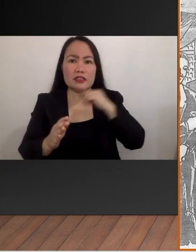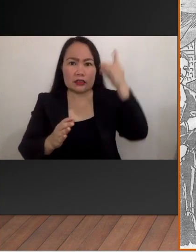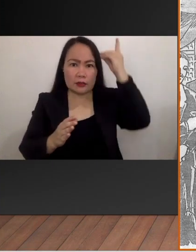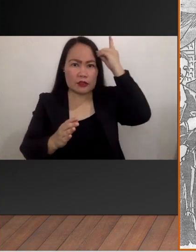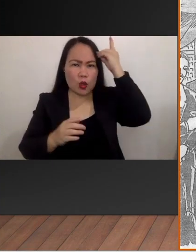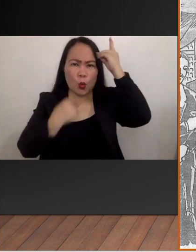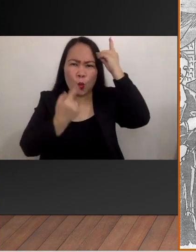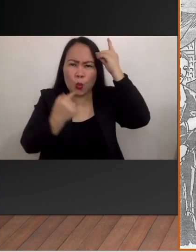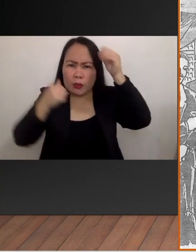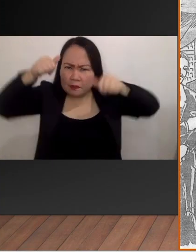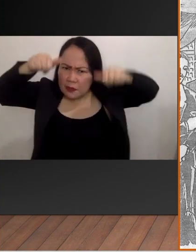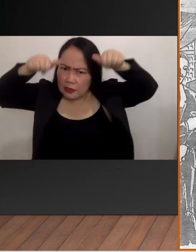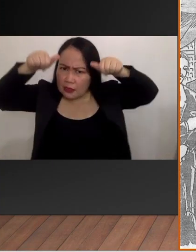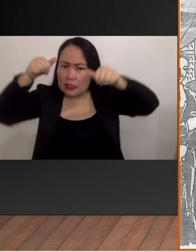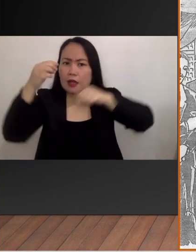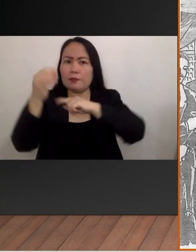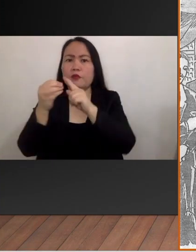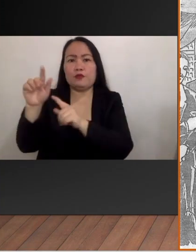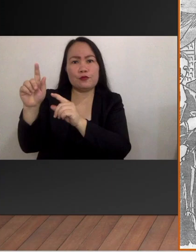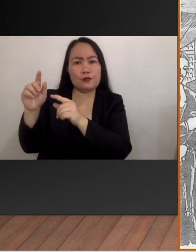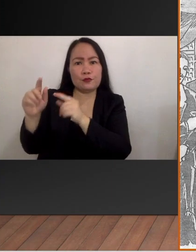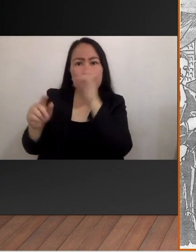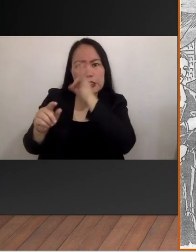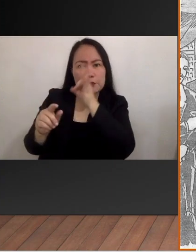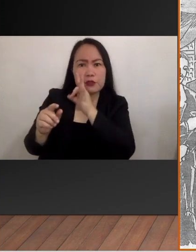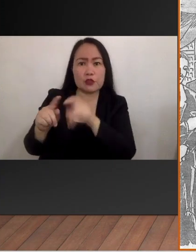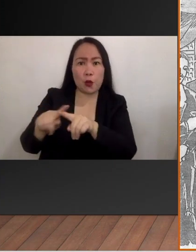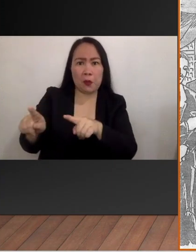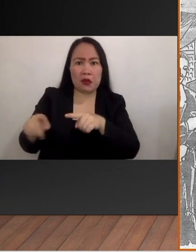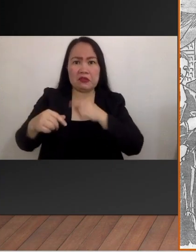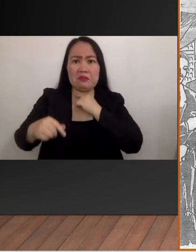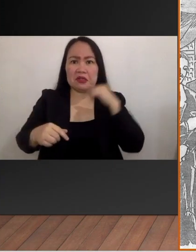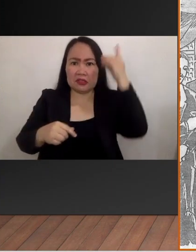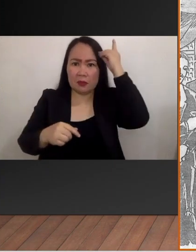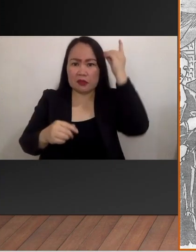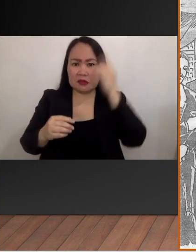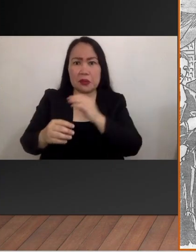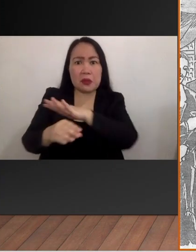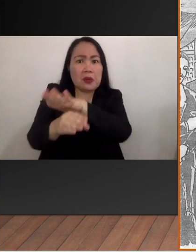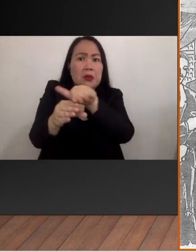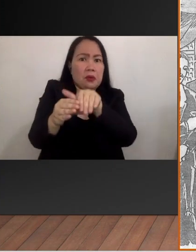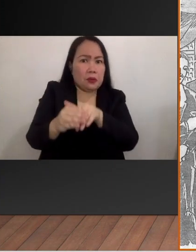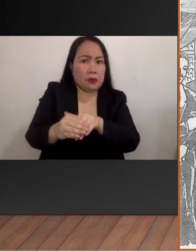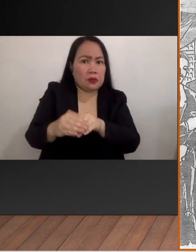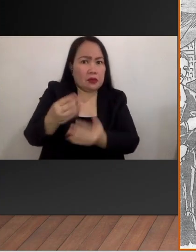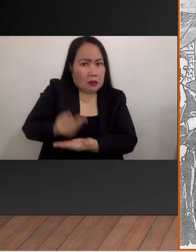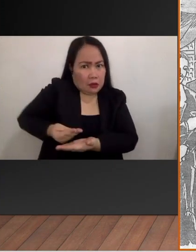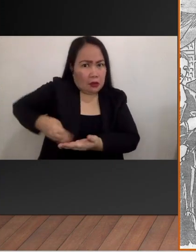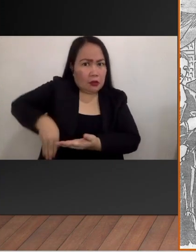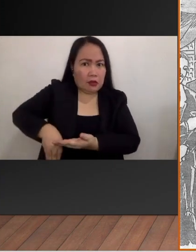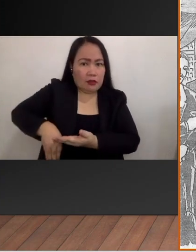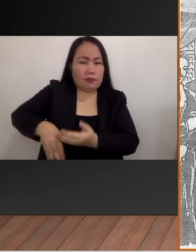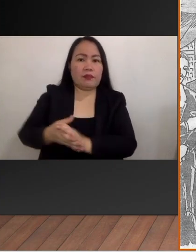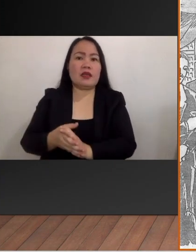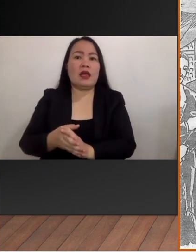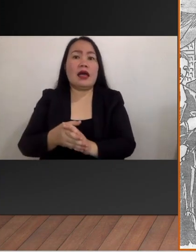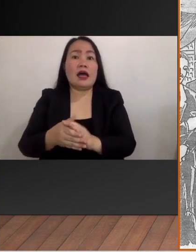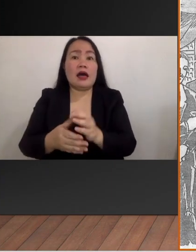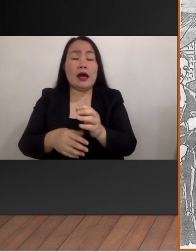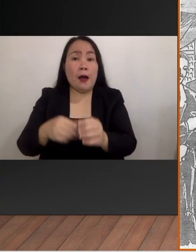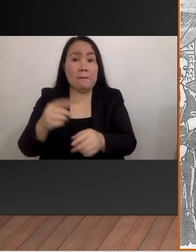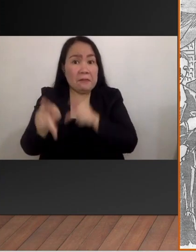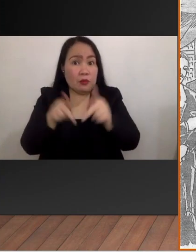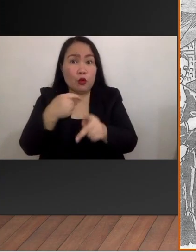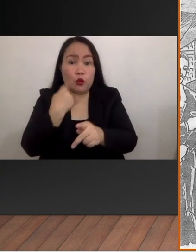who is cynical of Filipinos, but he himself is involved in corruption. Often, people who